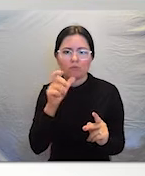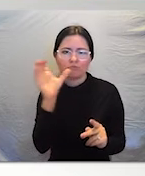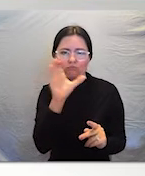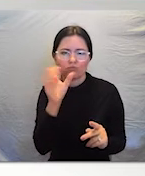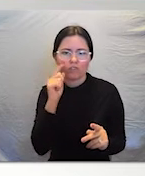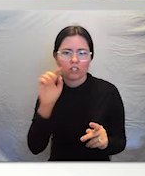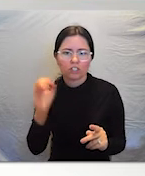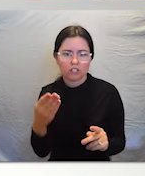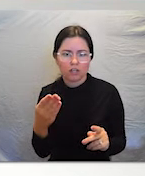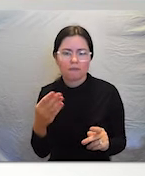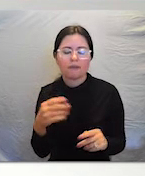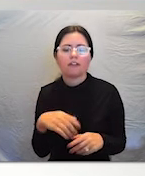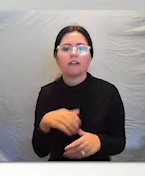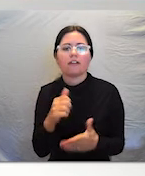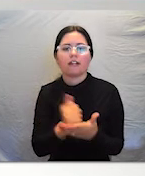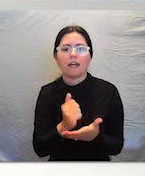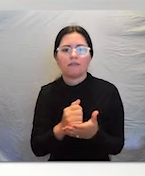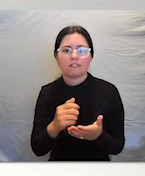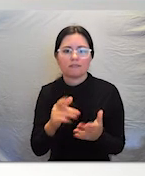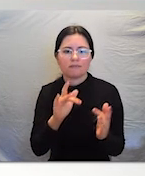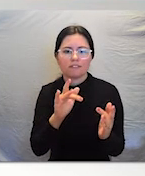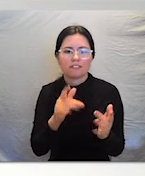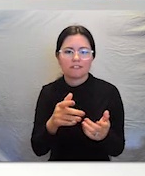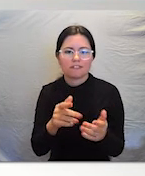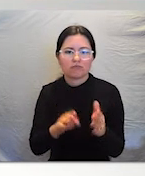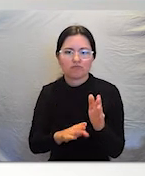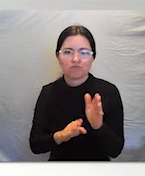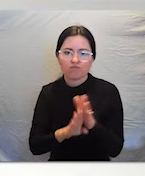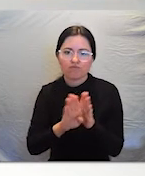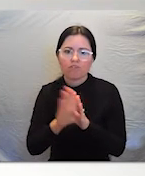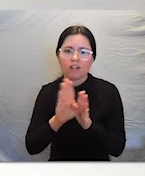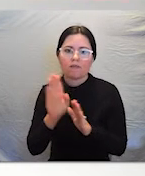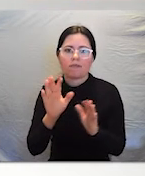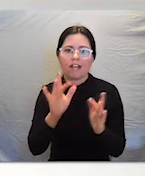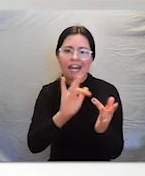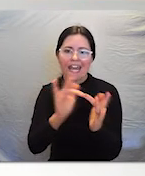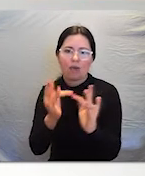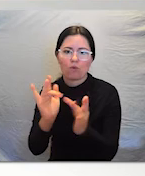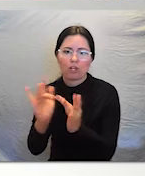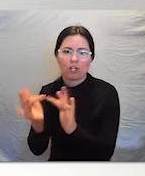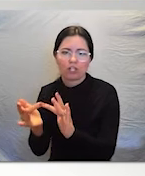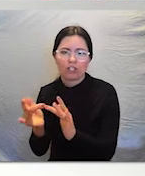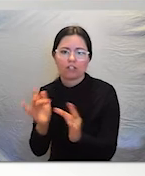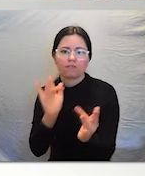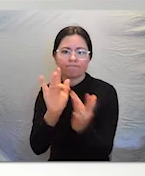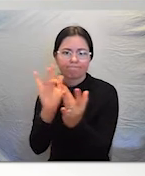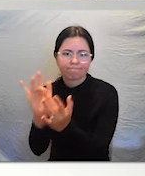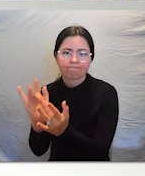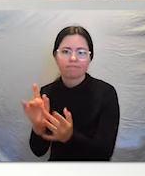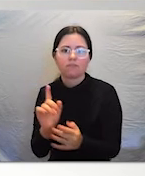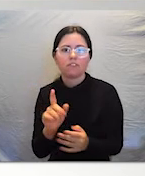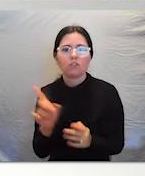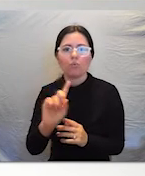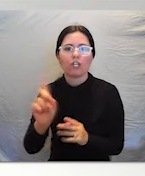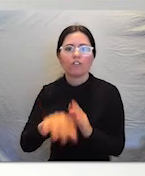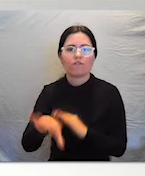to developing a network, to finding where to find jobs, to